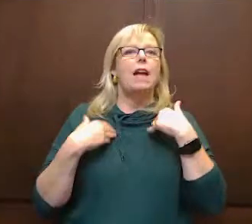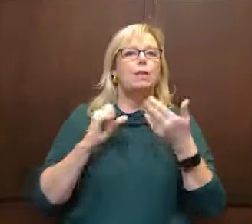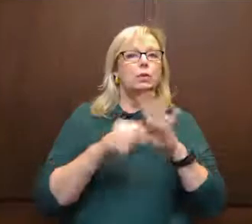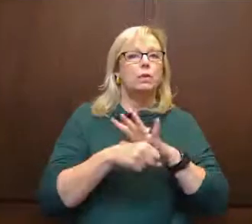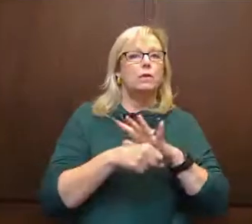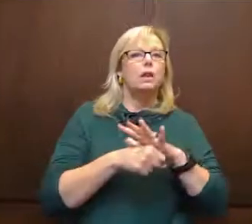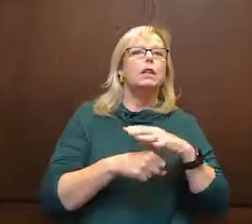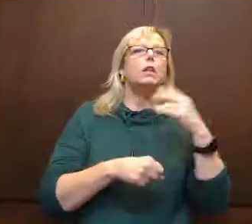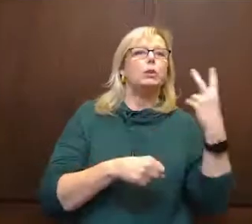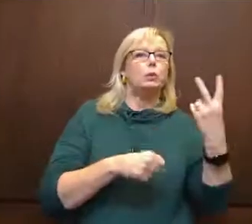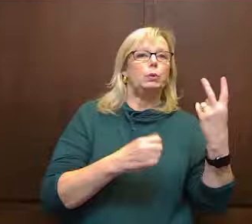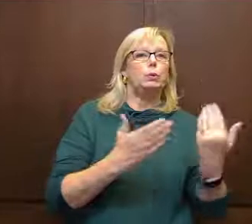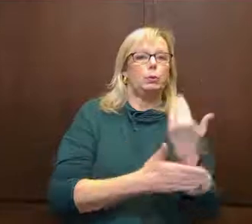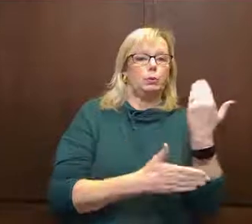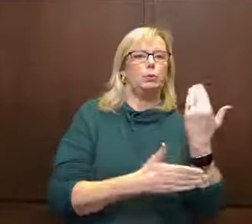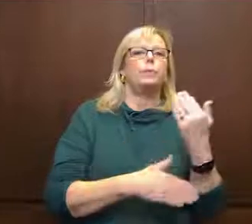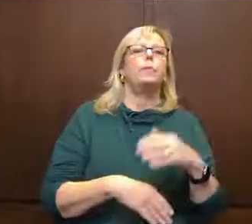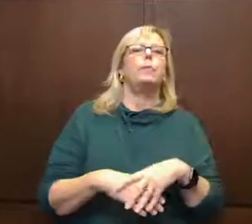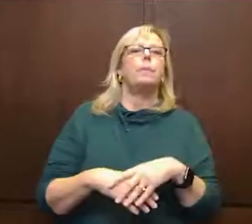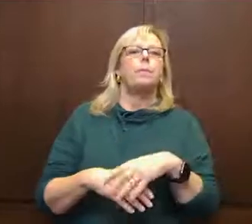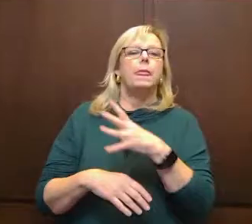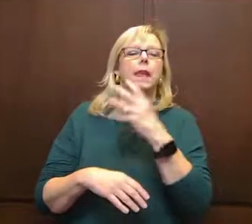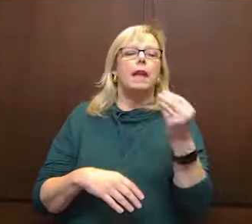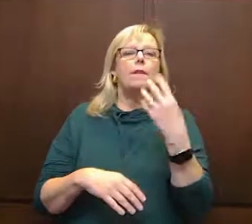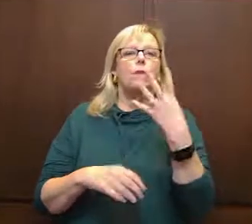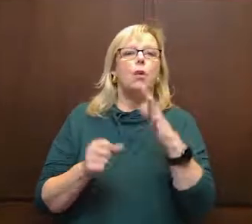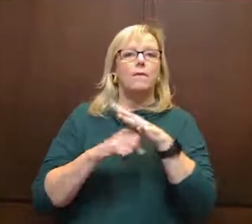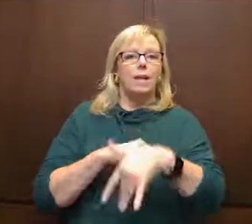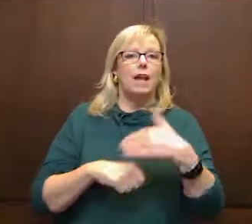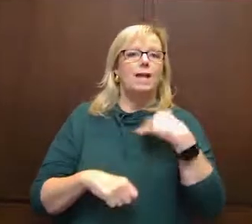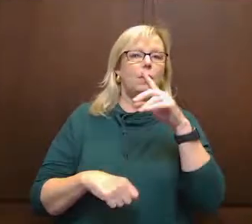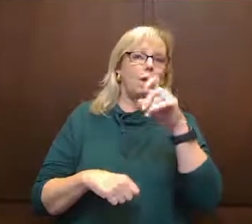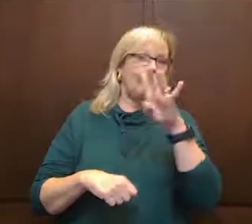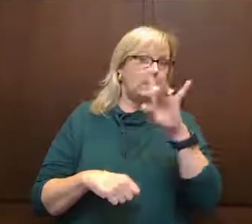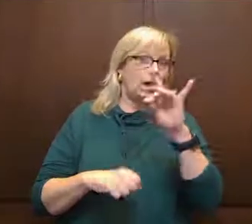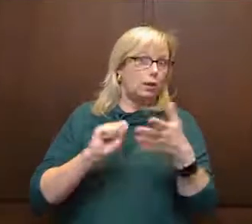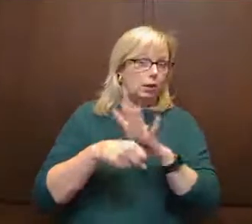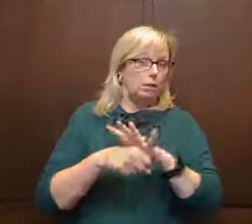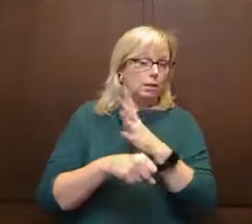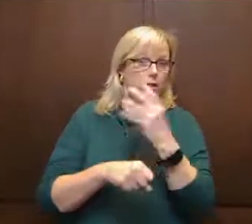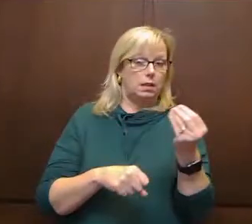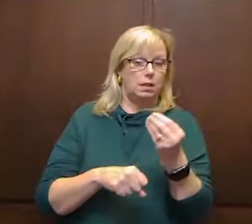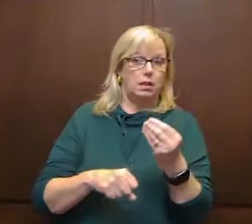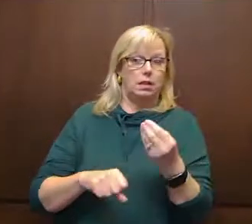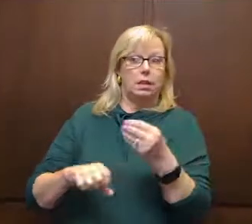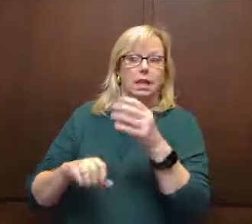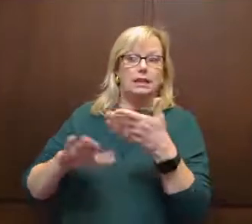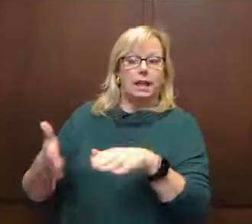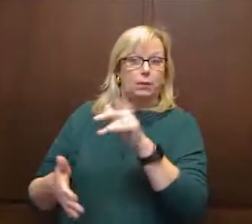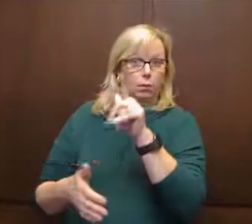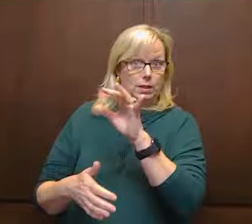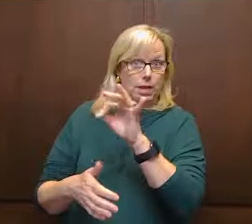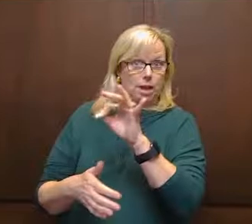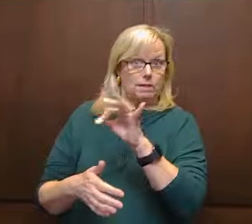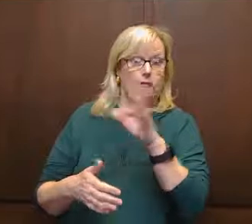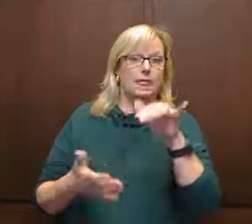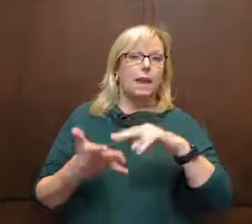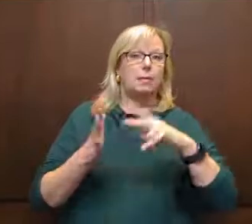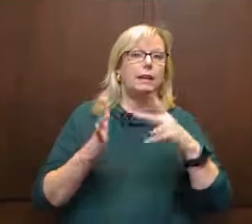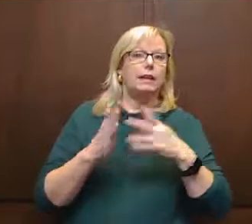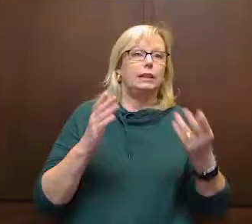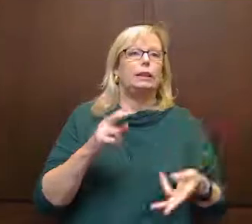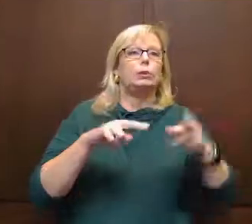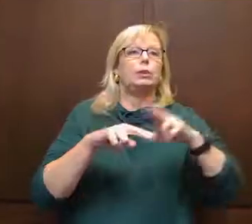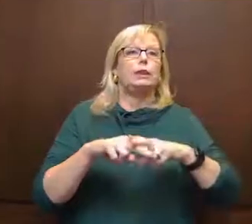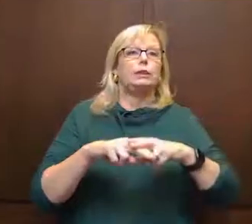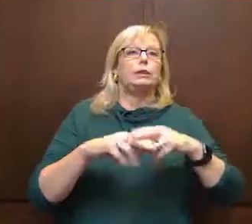cases for that facility. And Four Fountains has 148 cases and 29 deaths, and that is an increase of